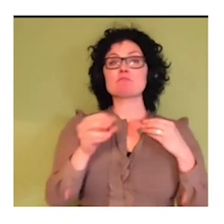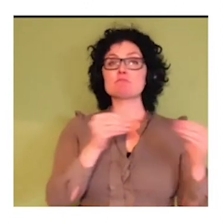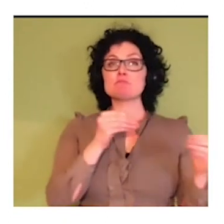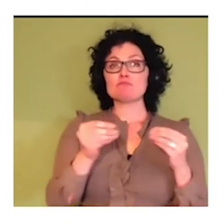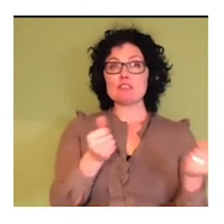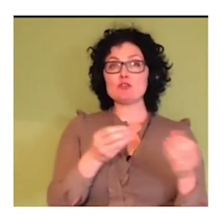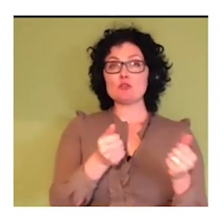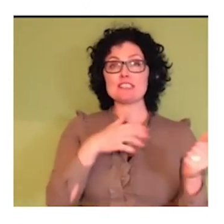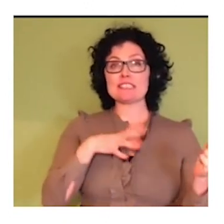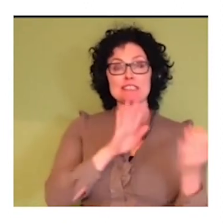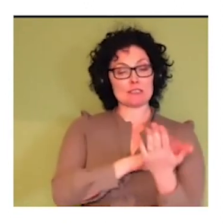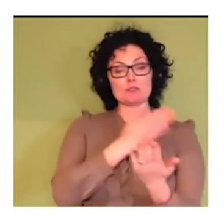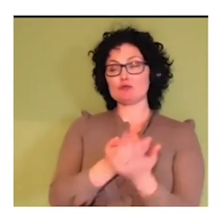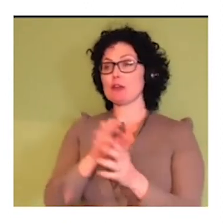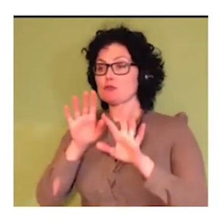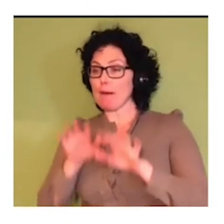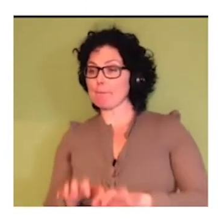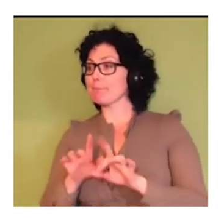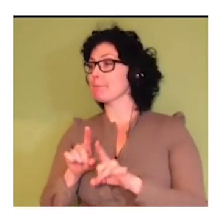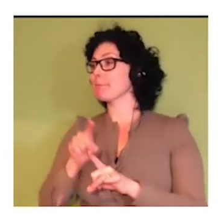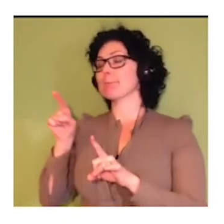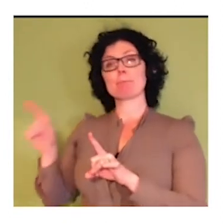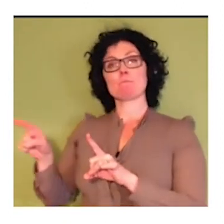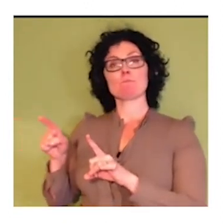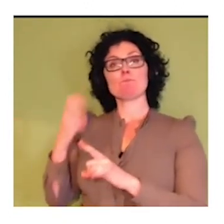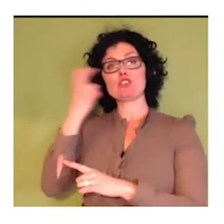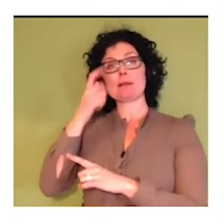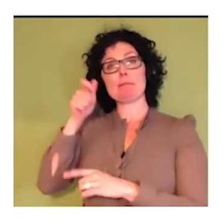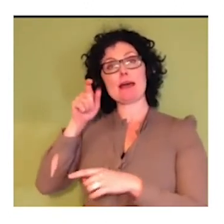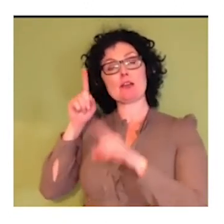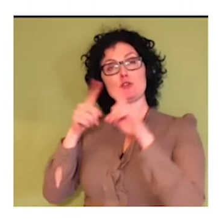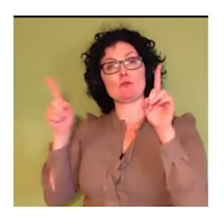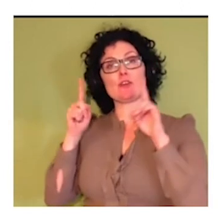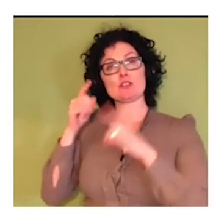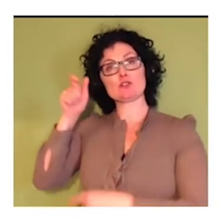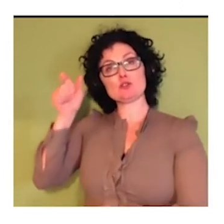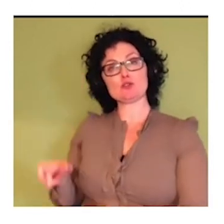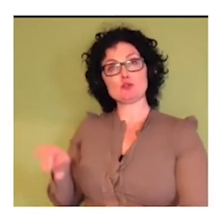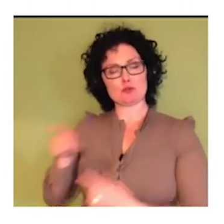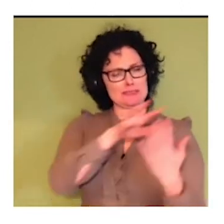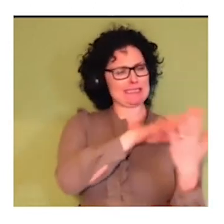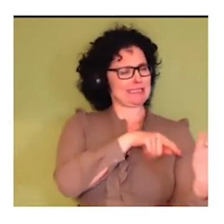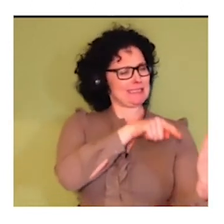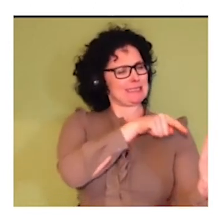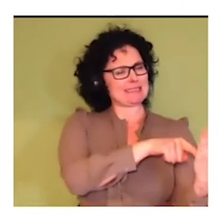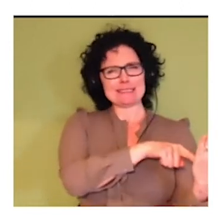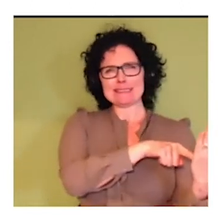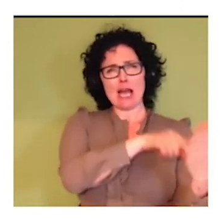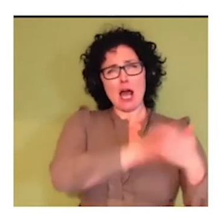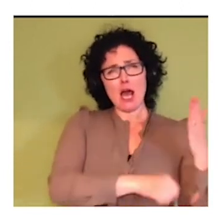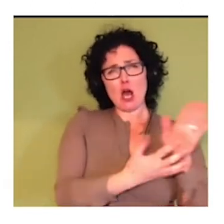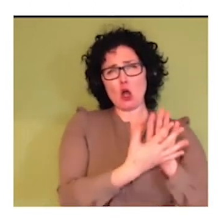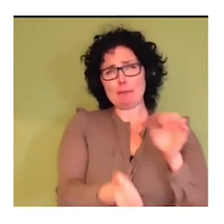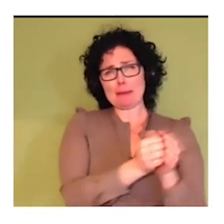student. The source material may or may not be easy to extract the text from. You may only have a hard copy textbook,